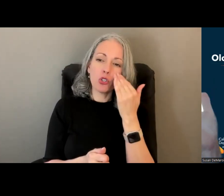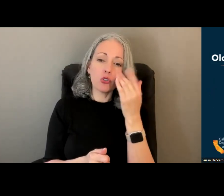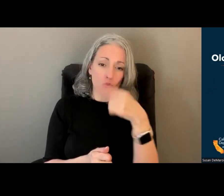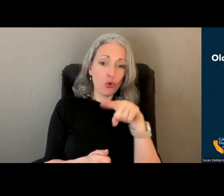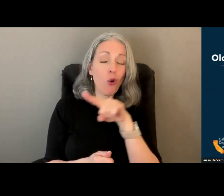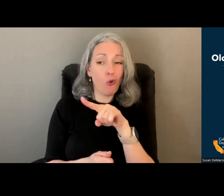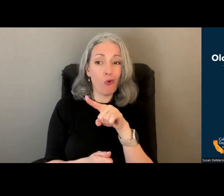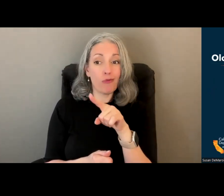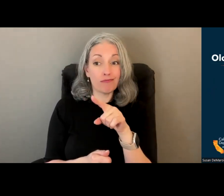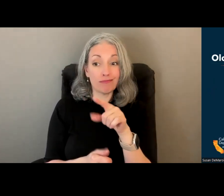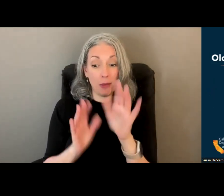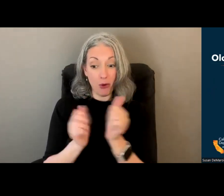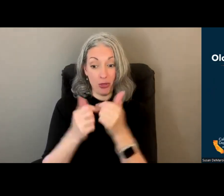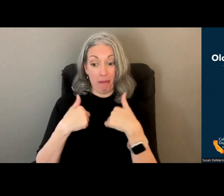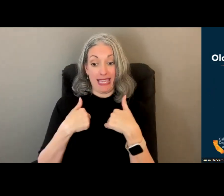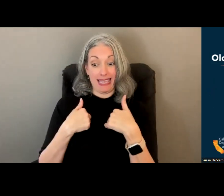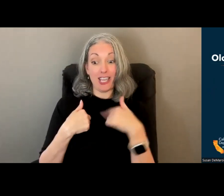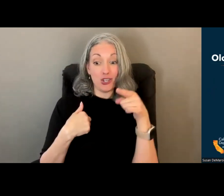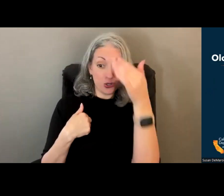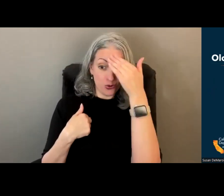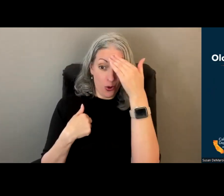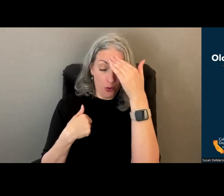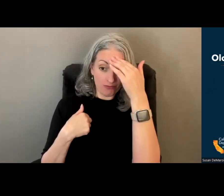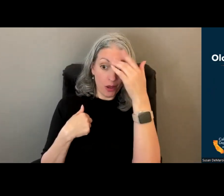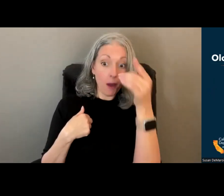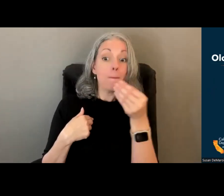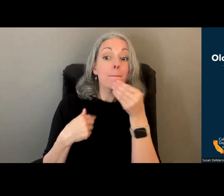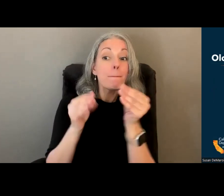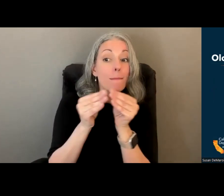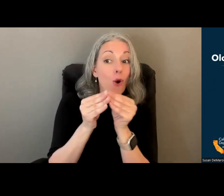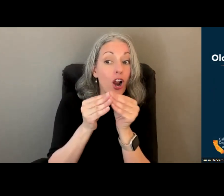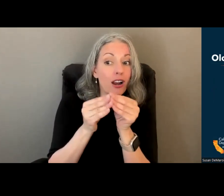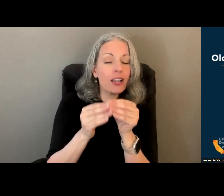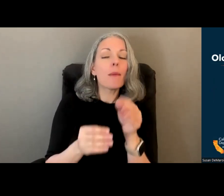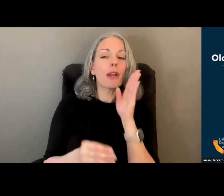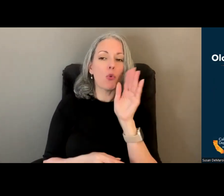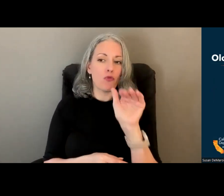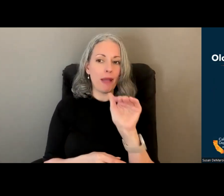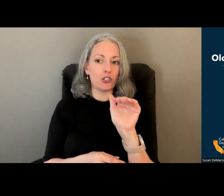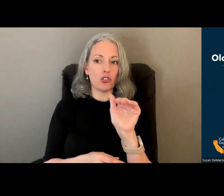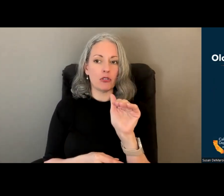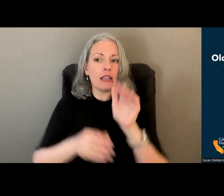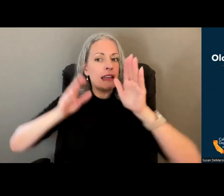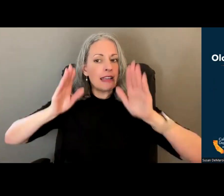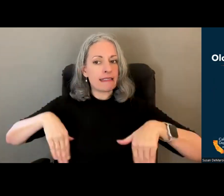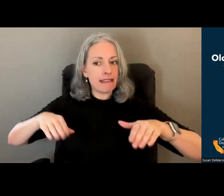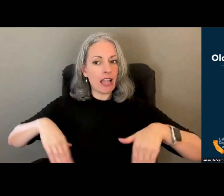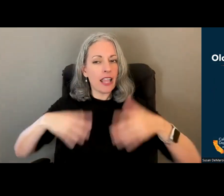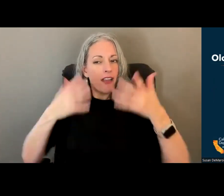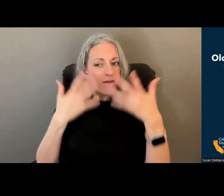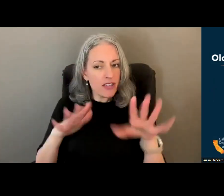you know more than me in many cases, but I will remind you, the final budget isn't decided until